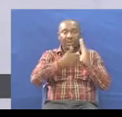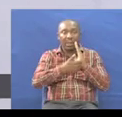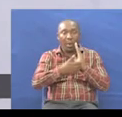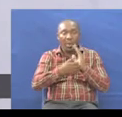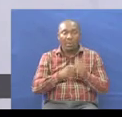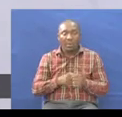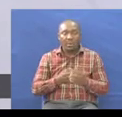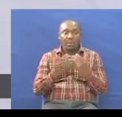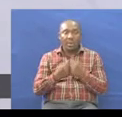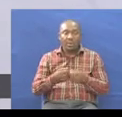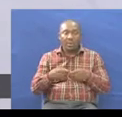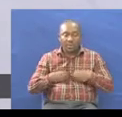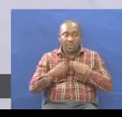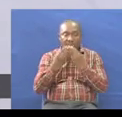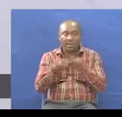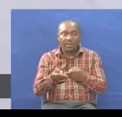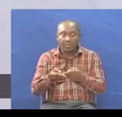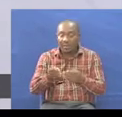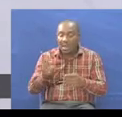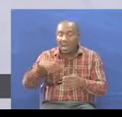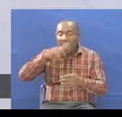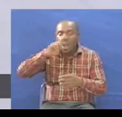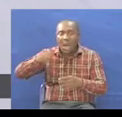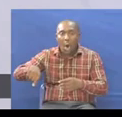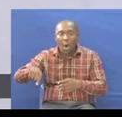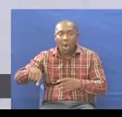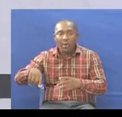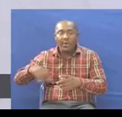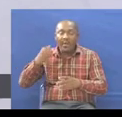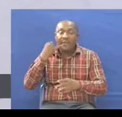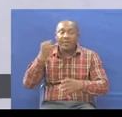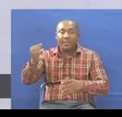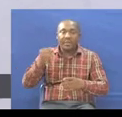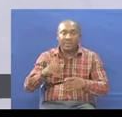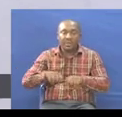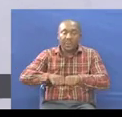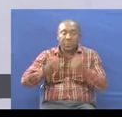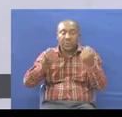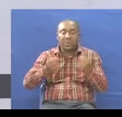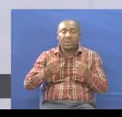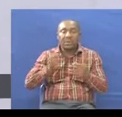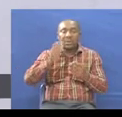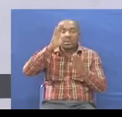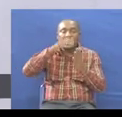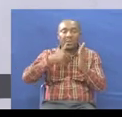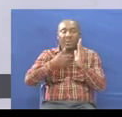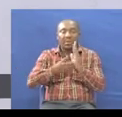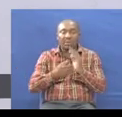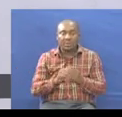home timetable, because you'll give the wrong information to someone and distract his or her